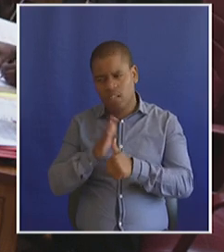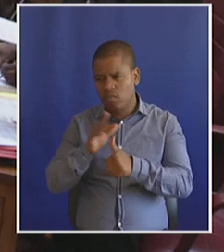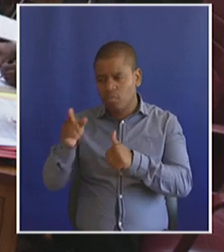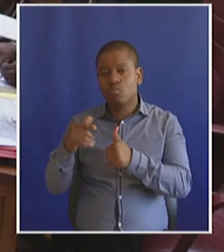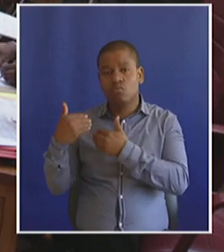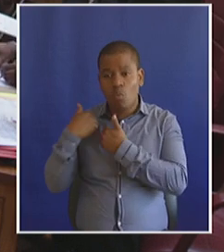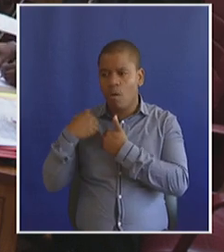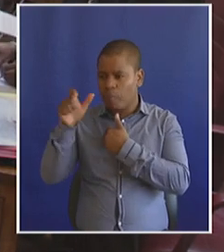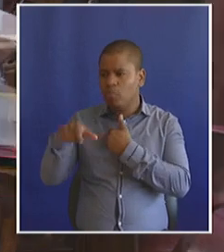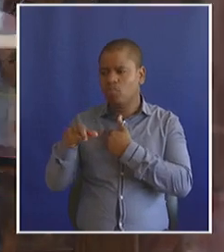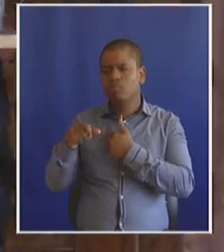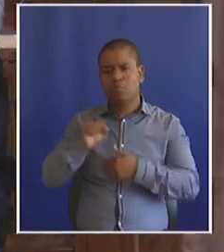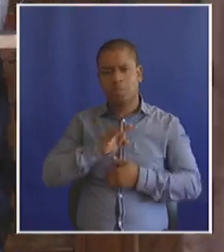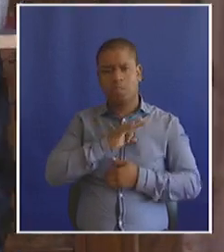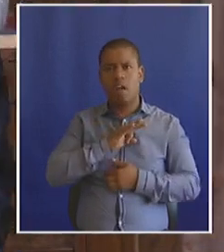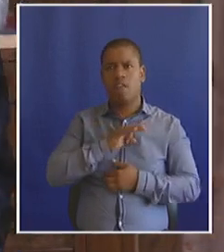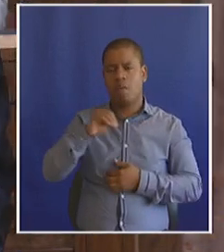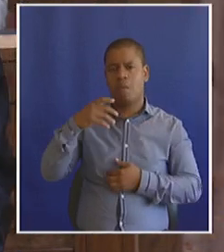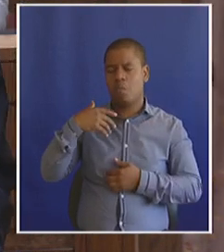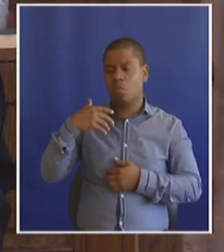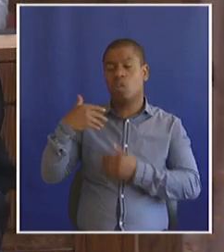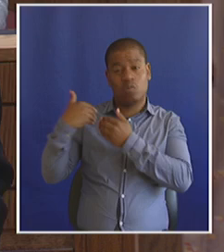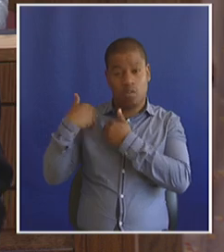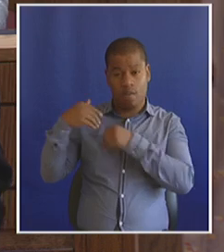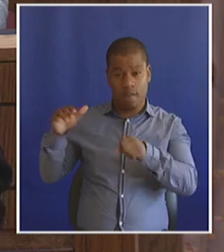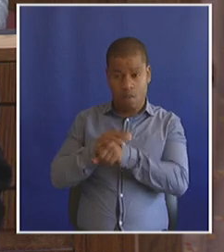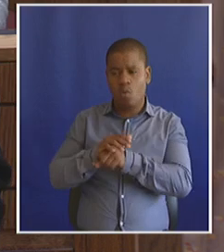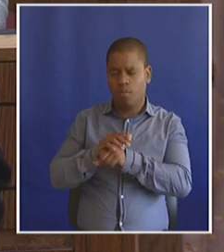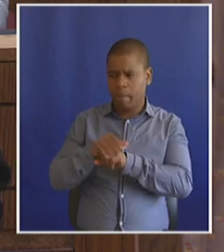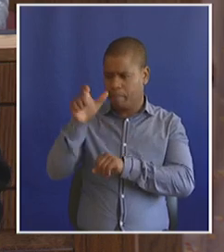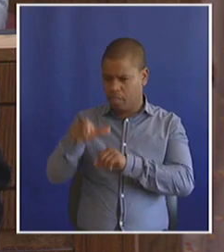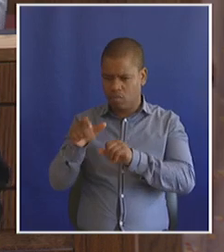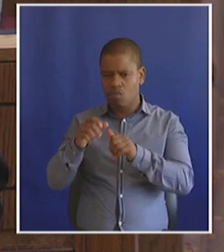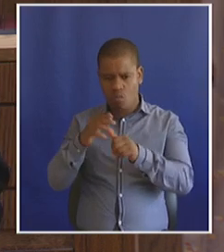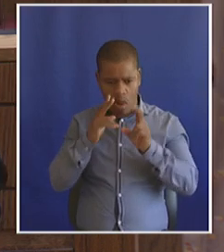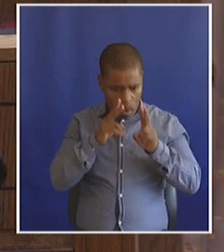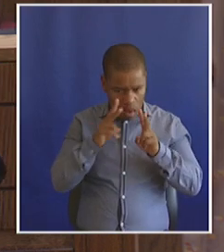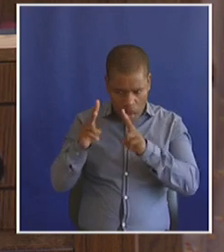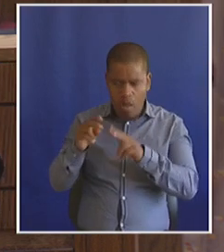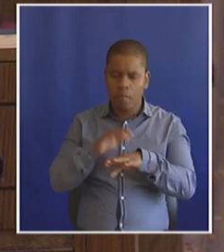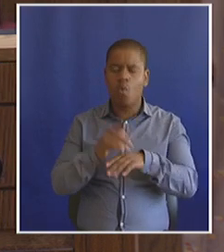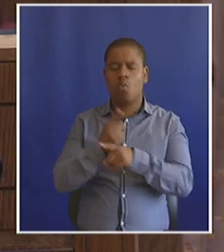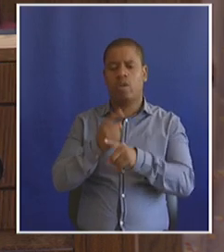a diligent personnel who conduct thorough searching and supervision of inmates and their possessions on a frequent basis.